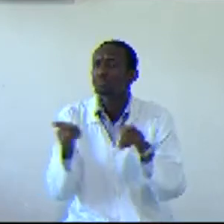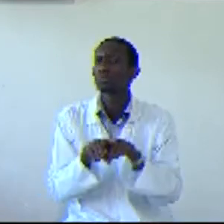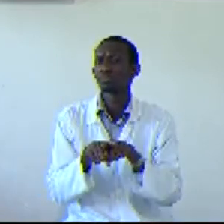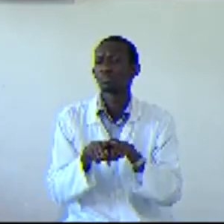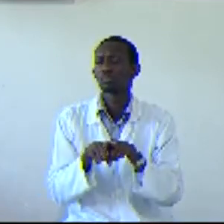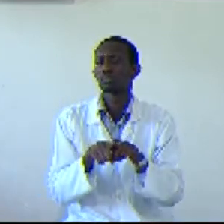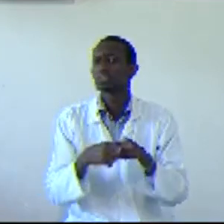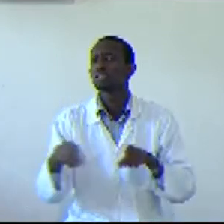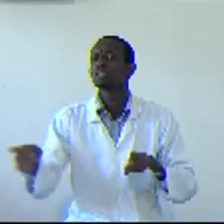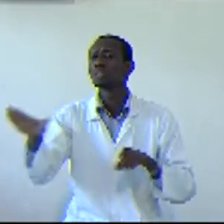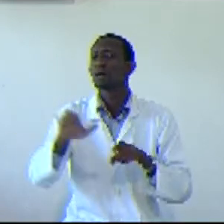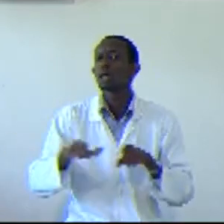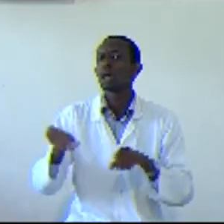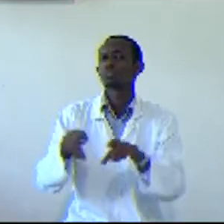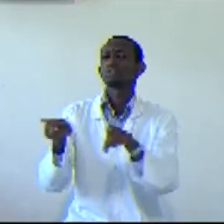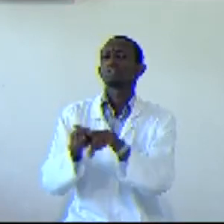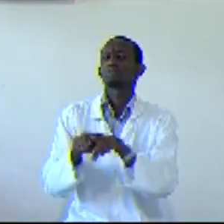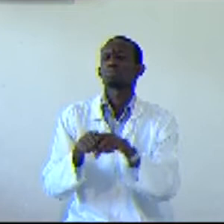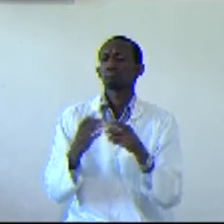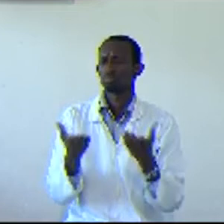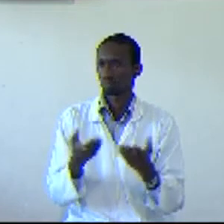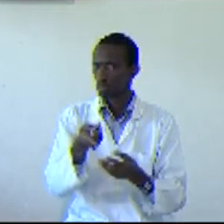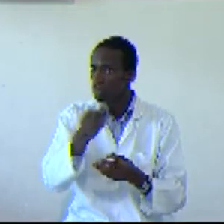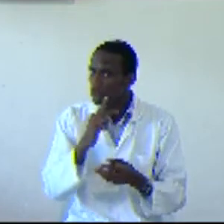Can you give the answer?